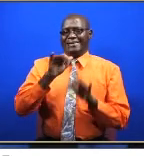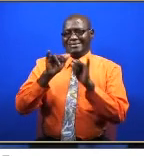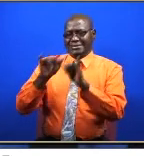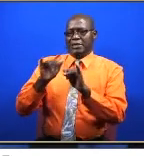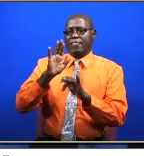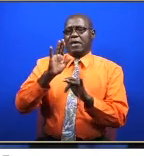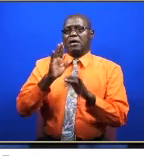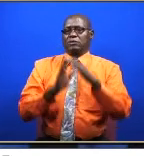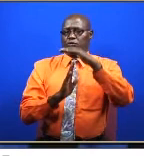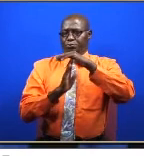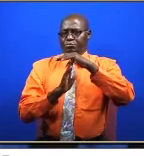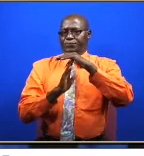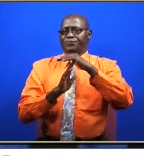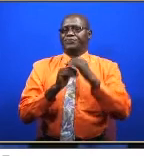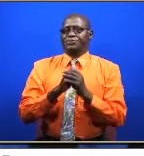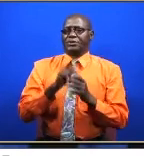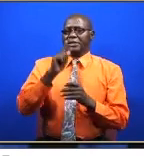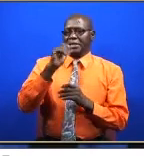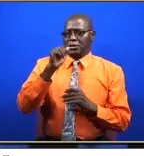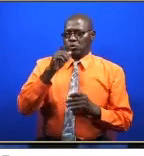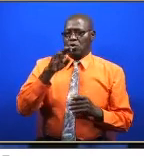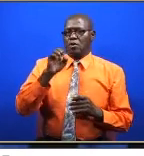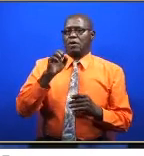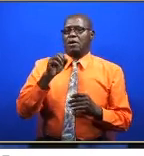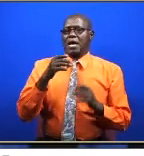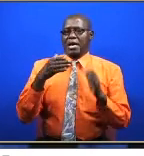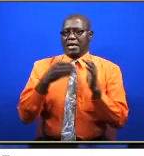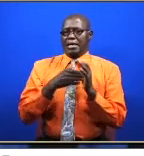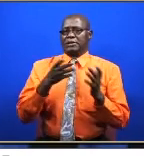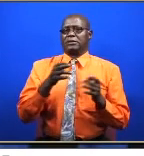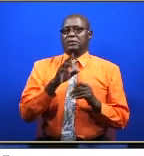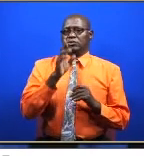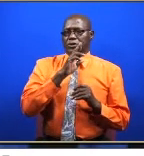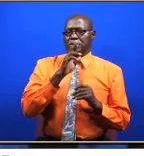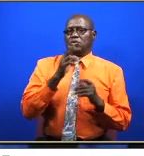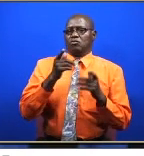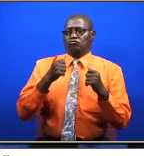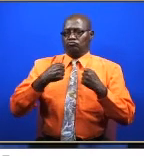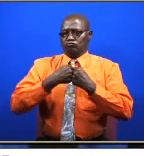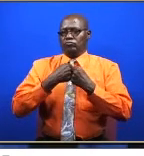starting with the home game against relegation-threatened Watford on Saturday.